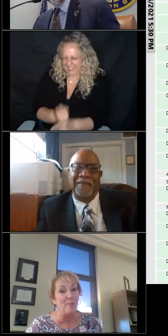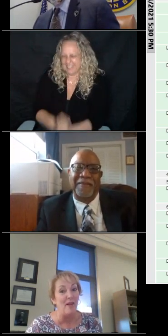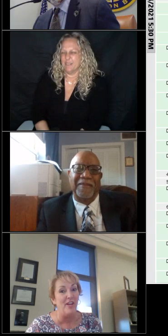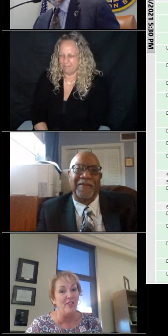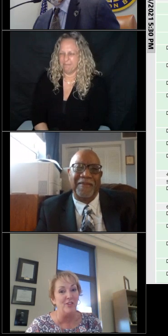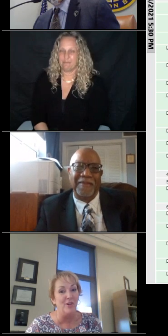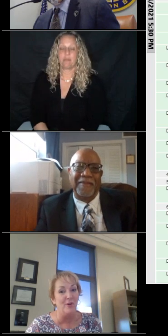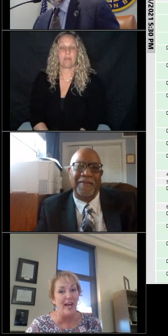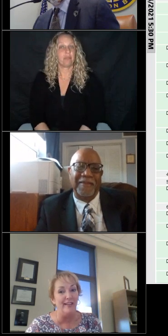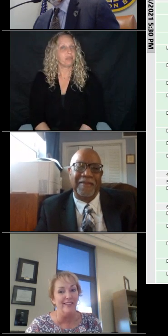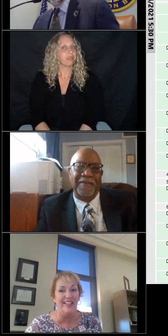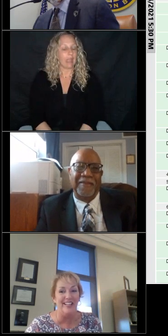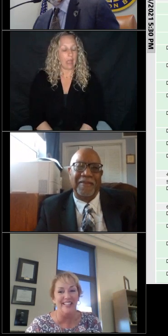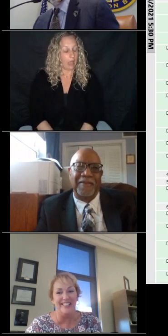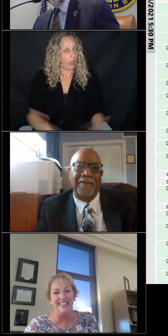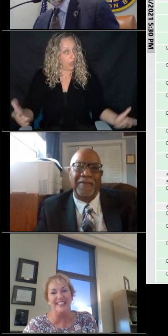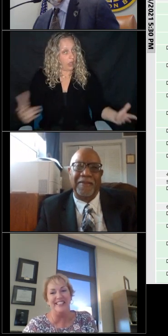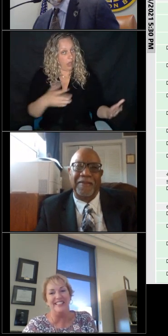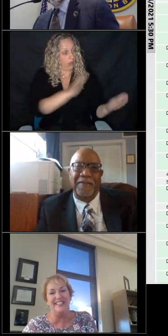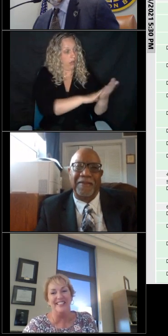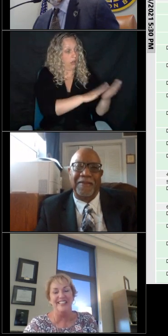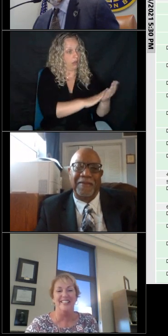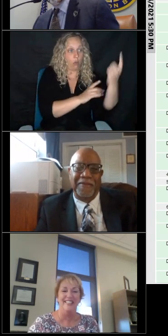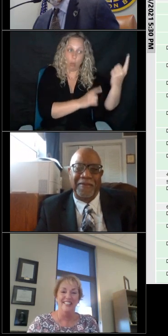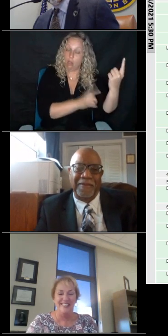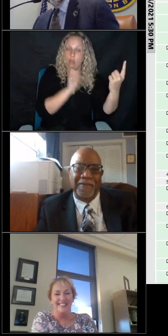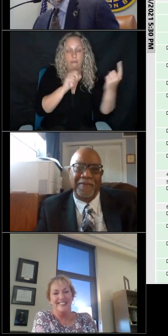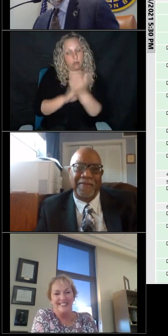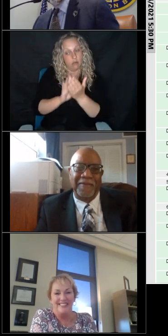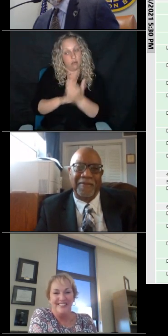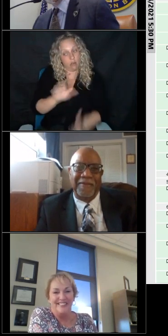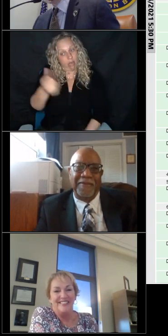One can't get up on the other, you know that.